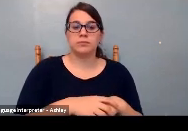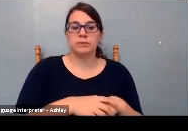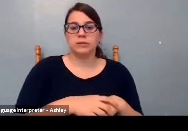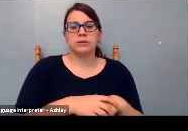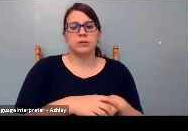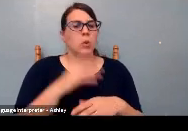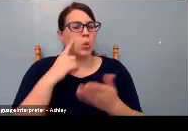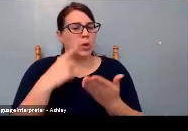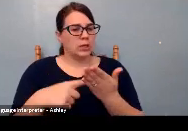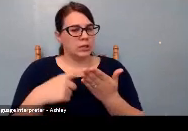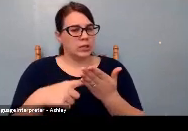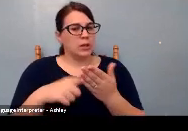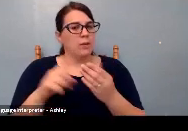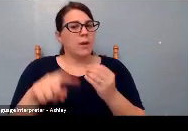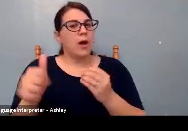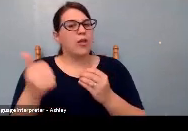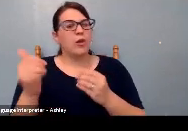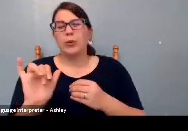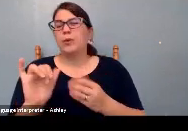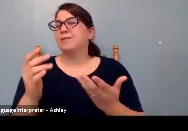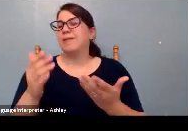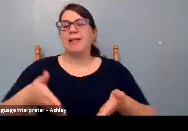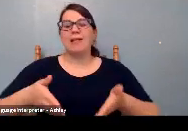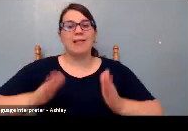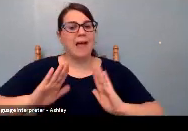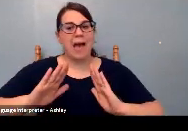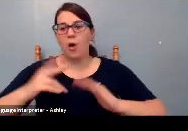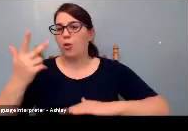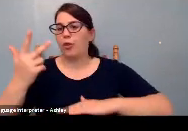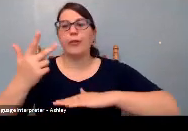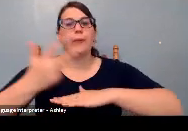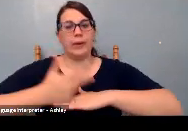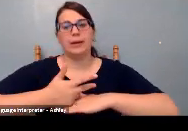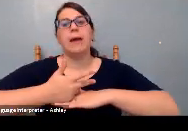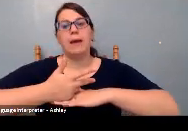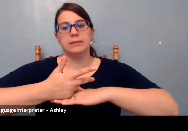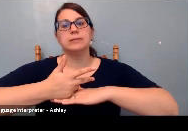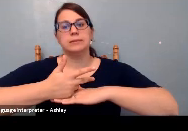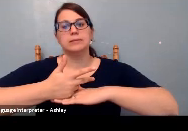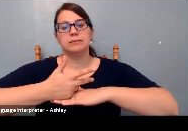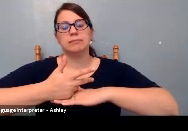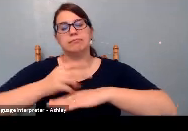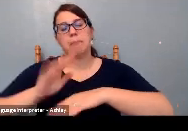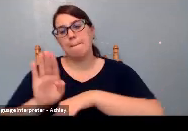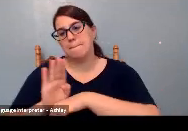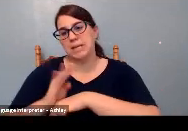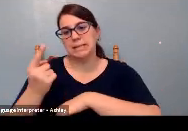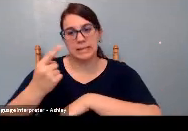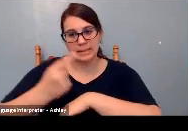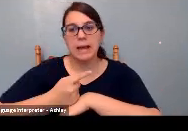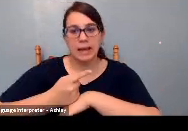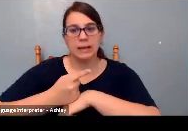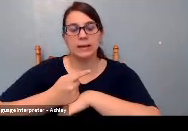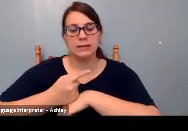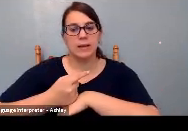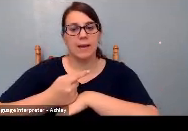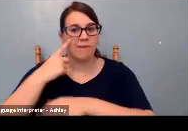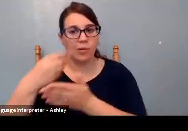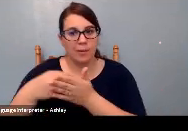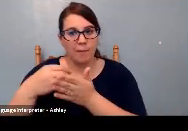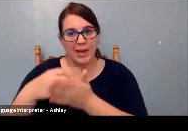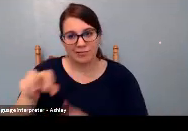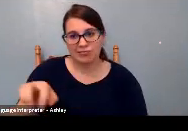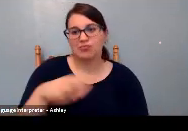and it's the same thing. Always allow about up to 3 business days for those online banking transactions to